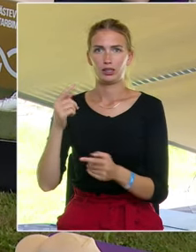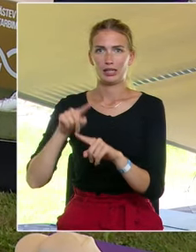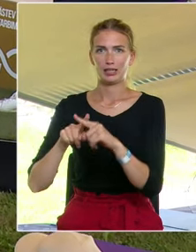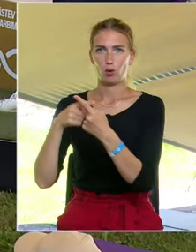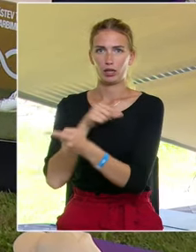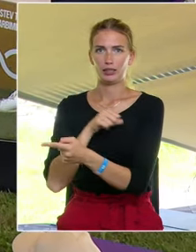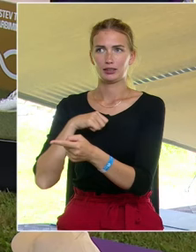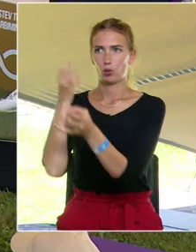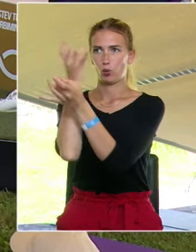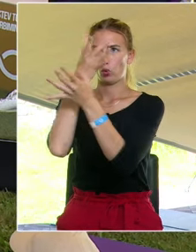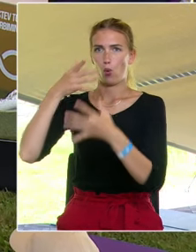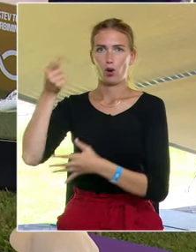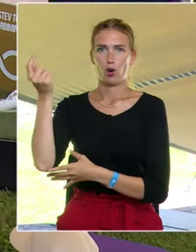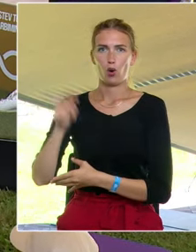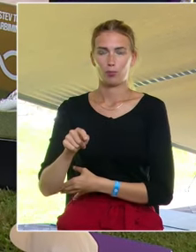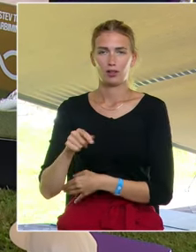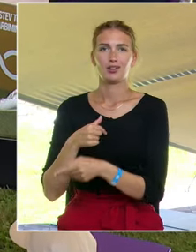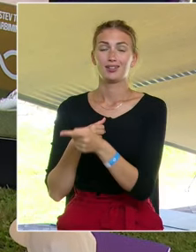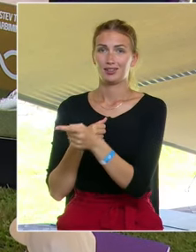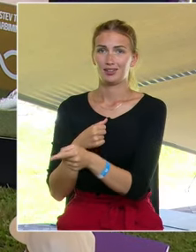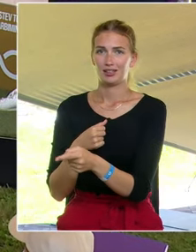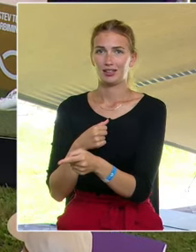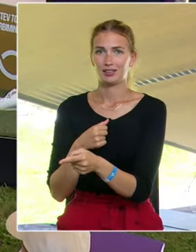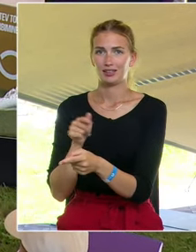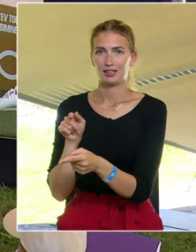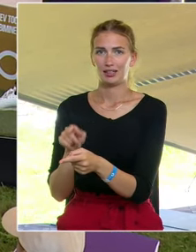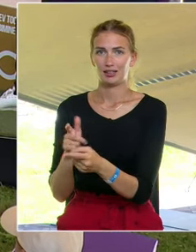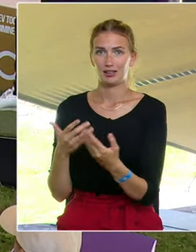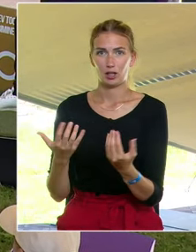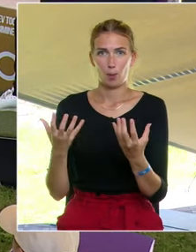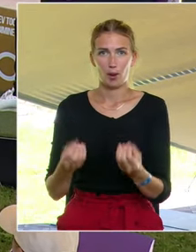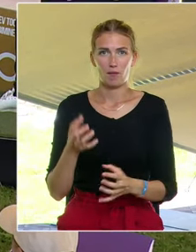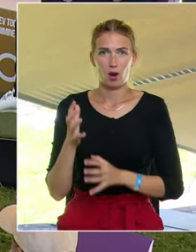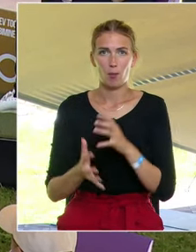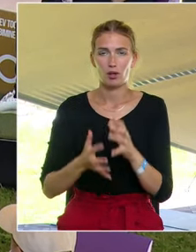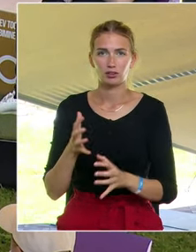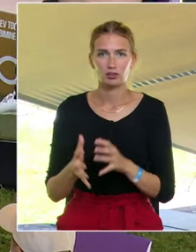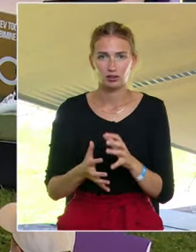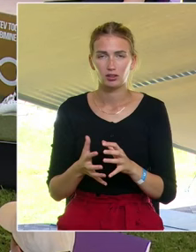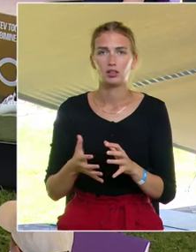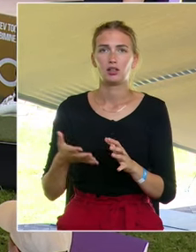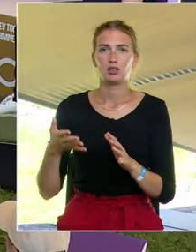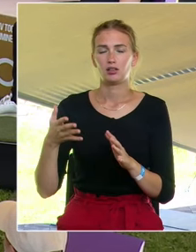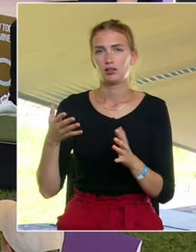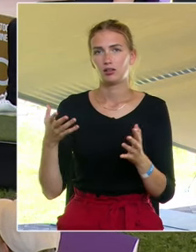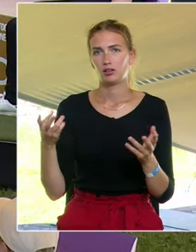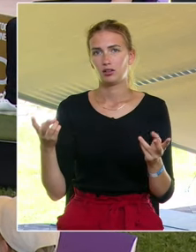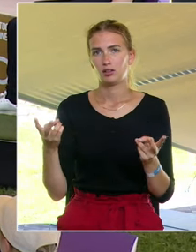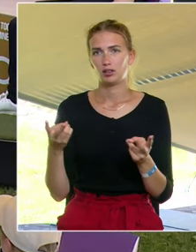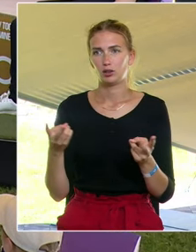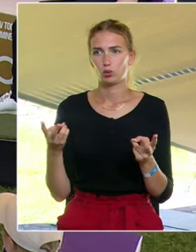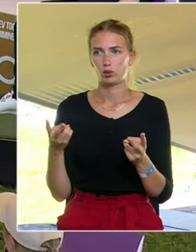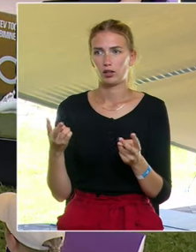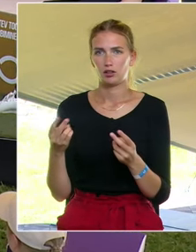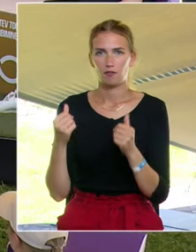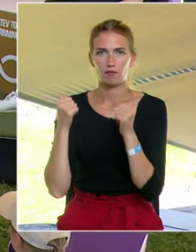now, I think, is this. Is in a physical world, in its like classical and very sort of an epic